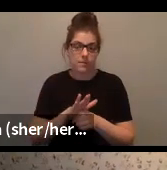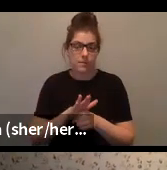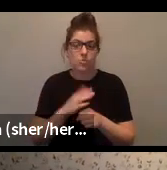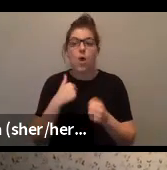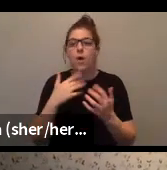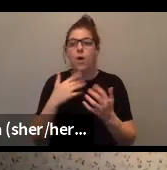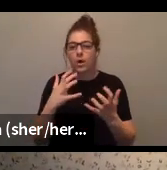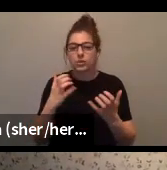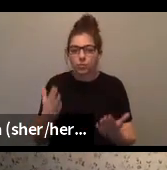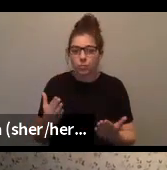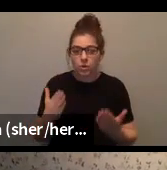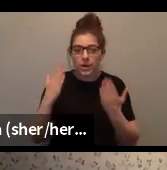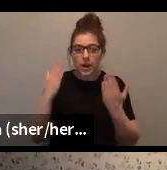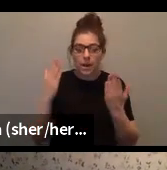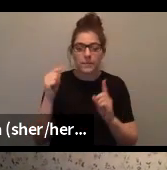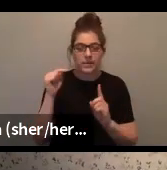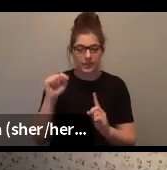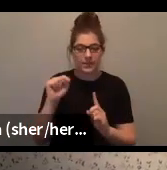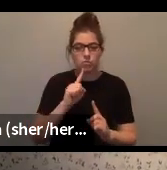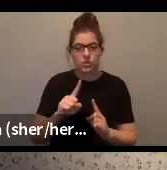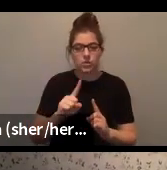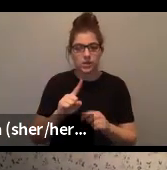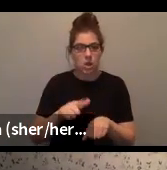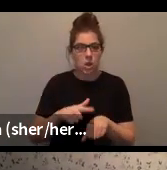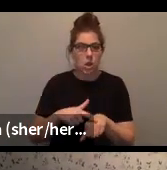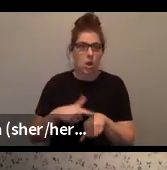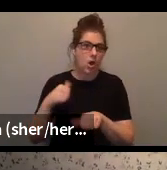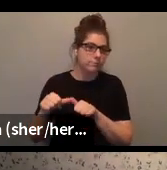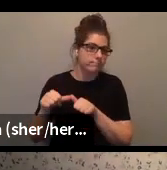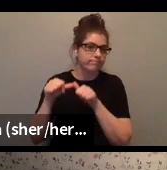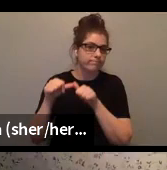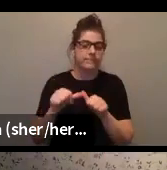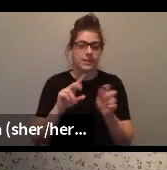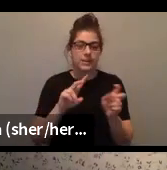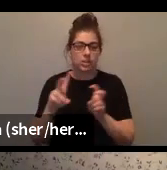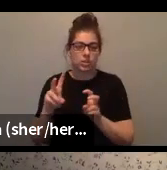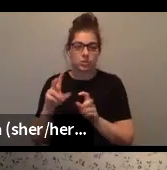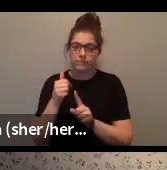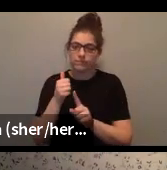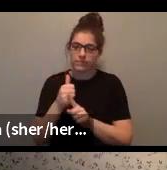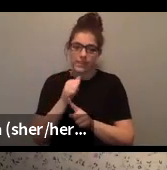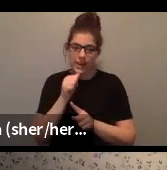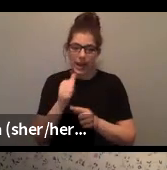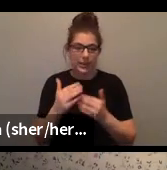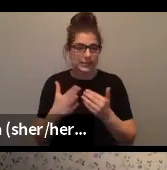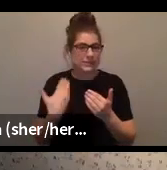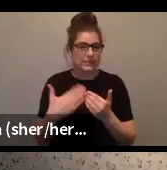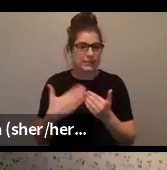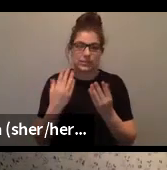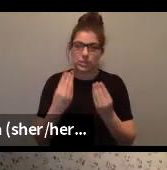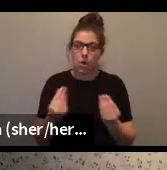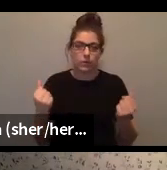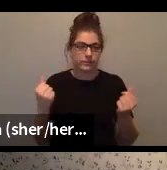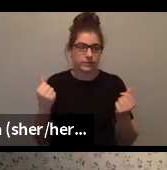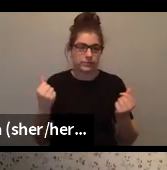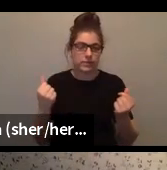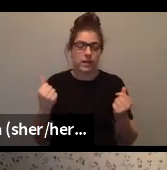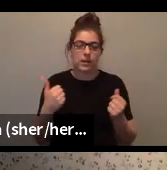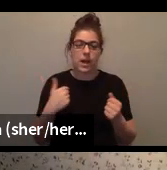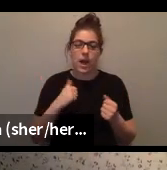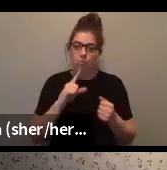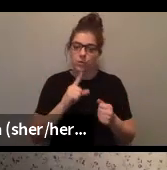that this is really a long-standing issue that is not easily solved, obviously. And I really